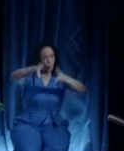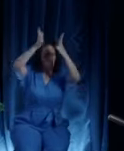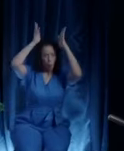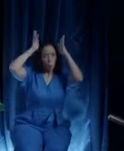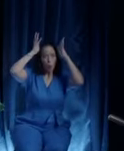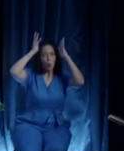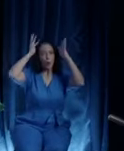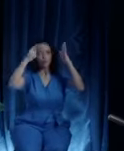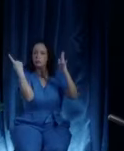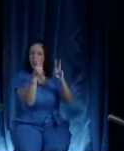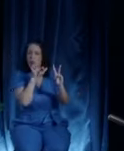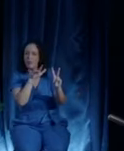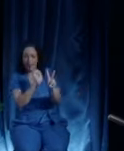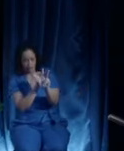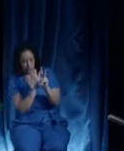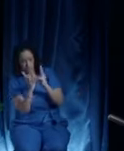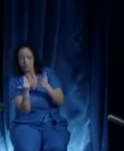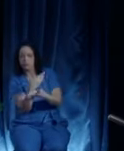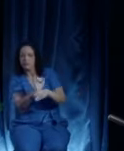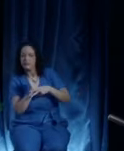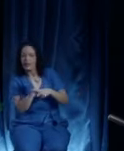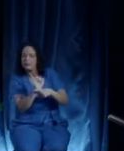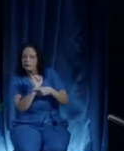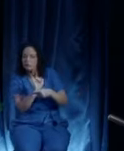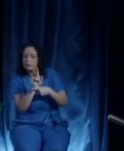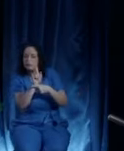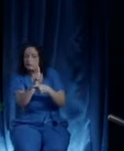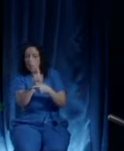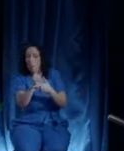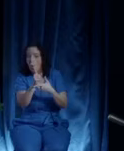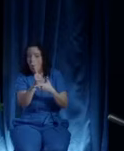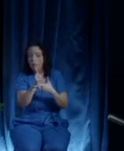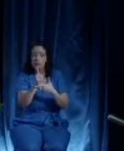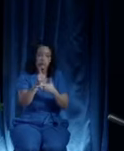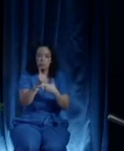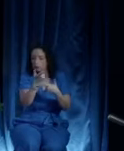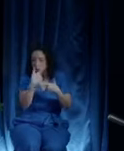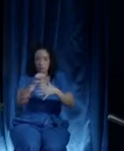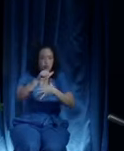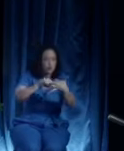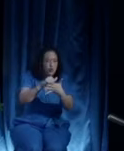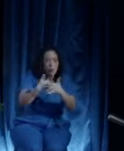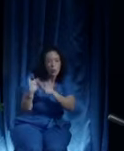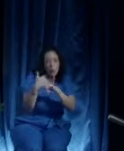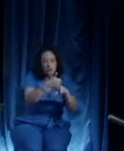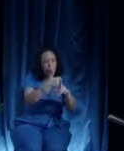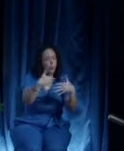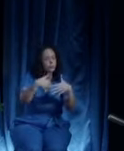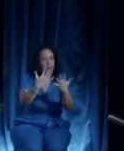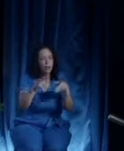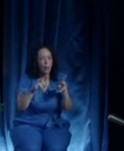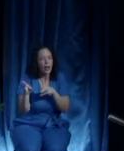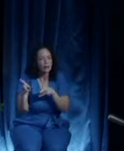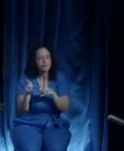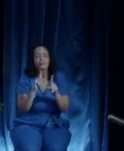is around them protecting them or shopping them to the authorities, and what are these